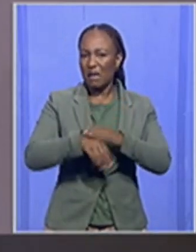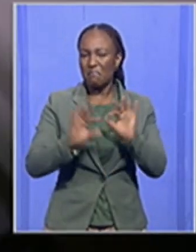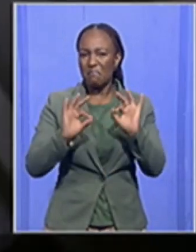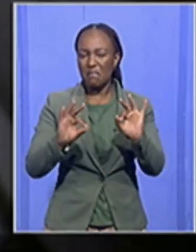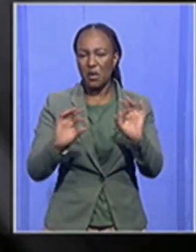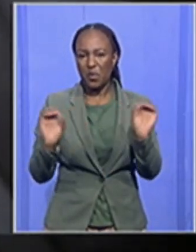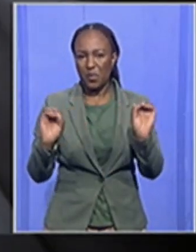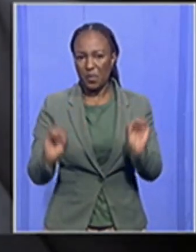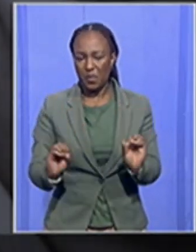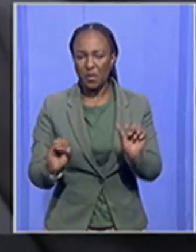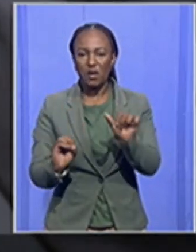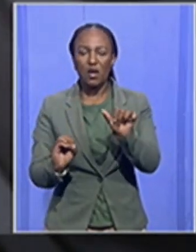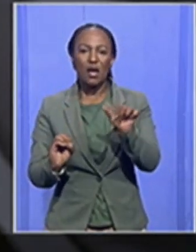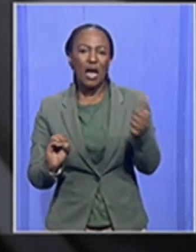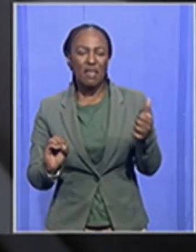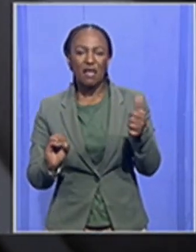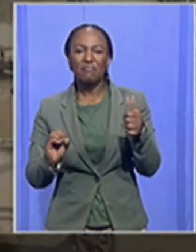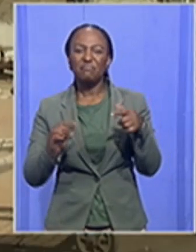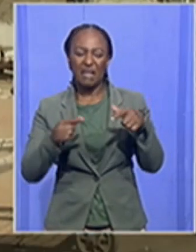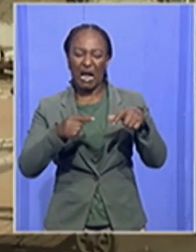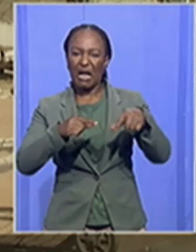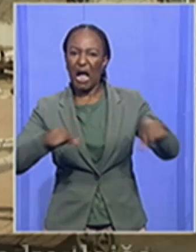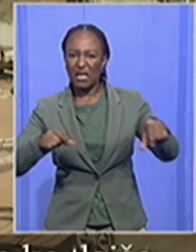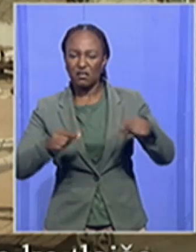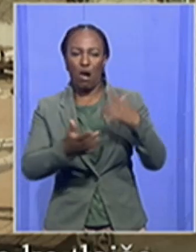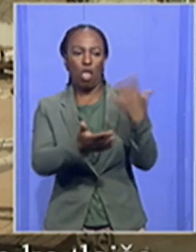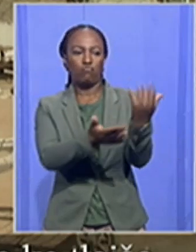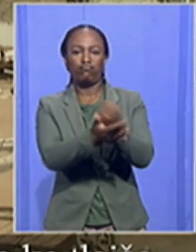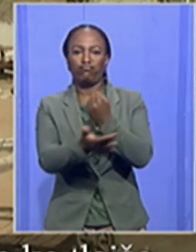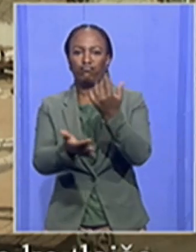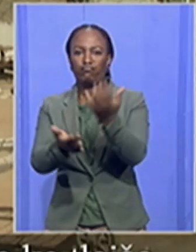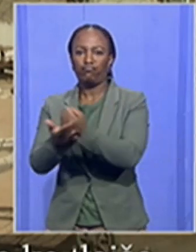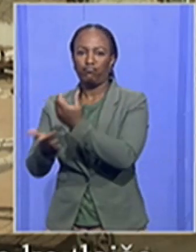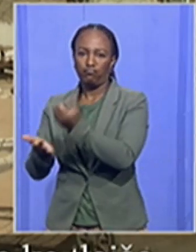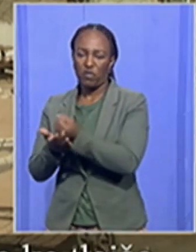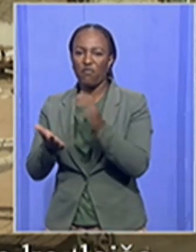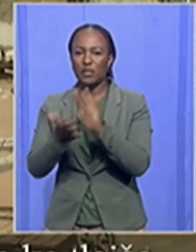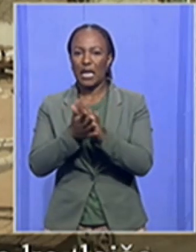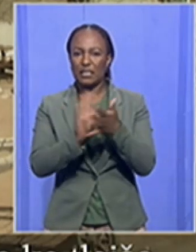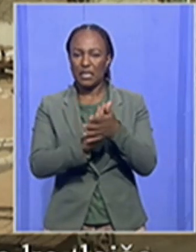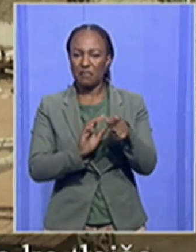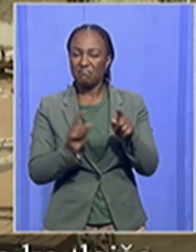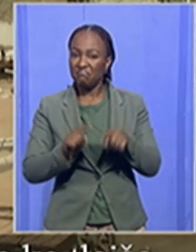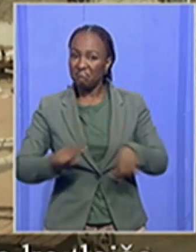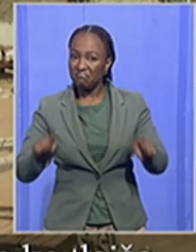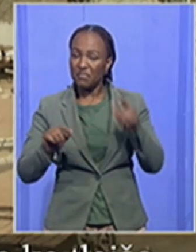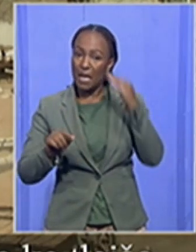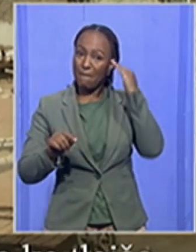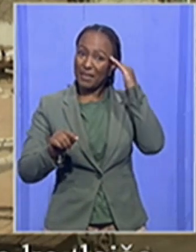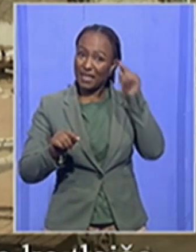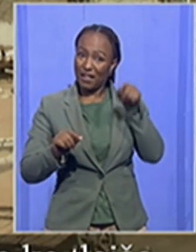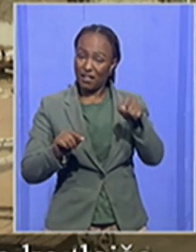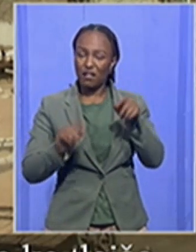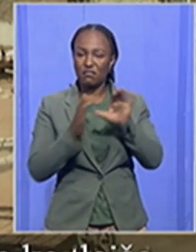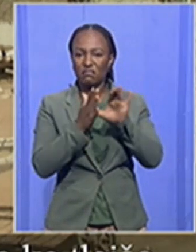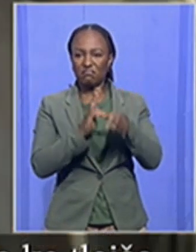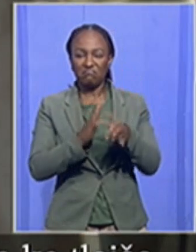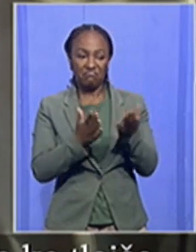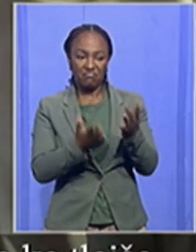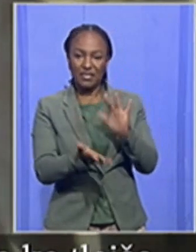tšeetšwe dikarata tša bona tša mphiwa fela. Se ke seemo seo balwetši ba monagano ba phelago ka gare ga sona ka sentareng ya